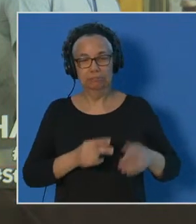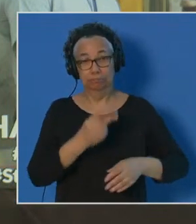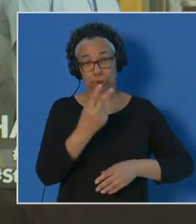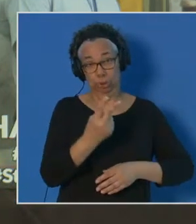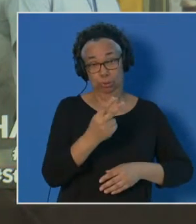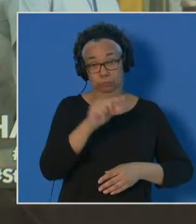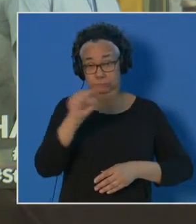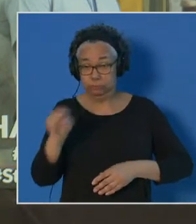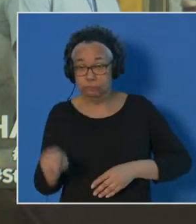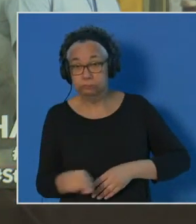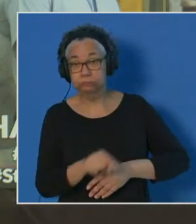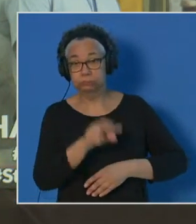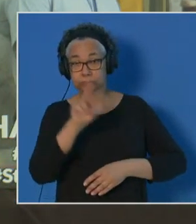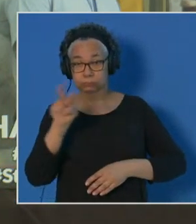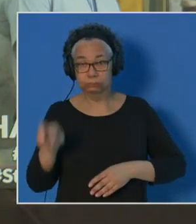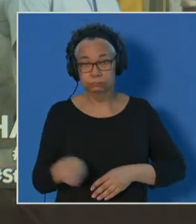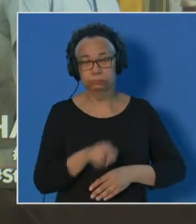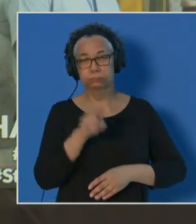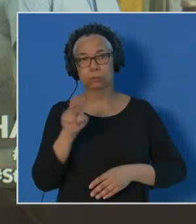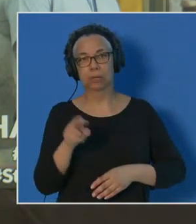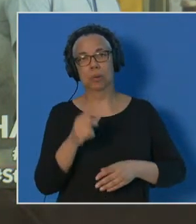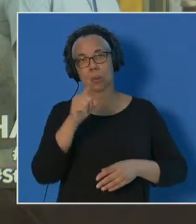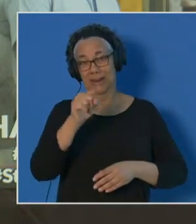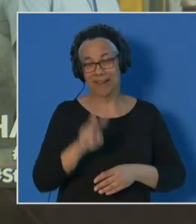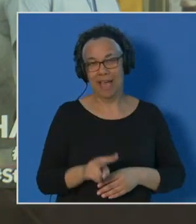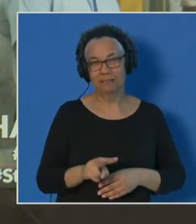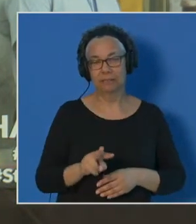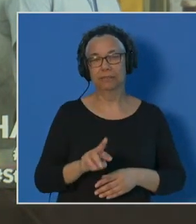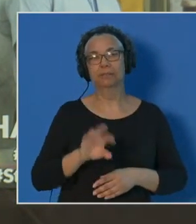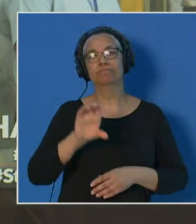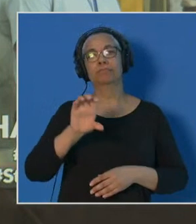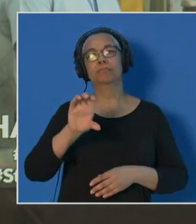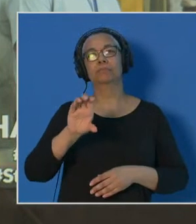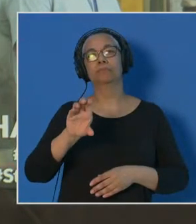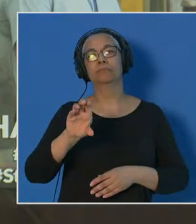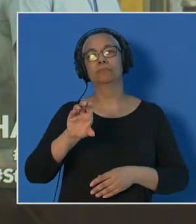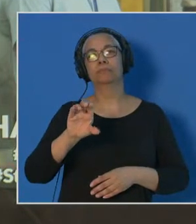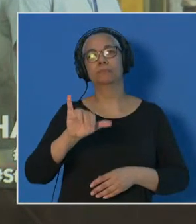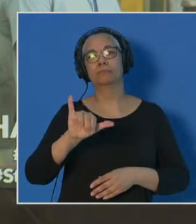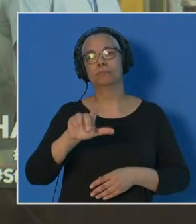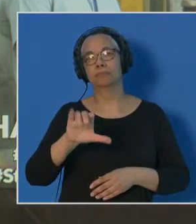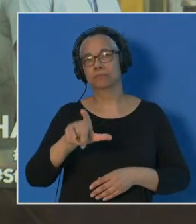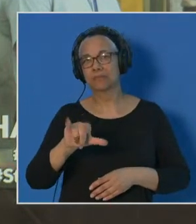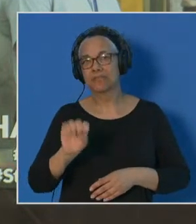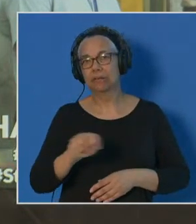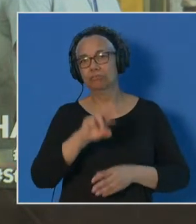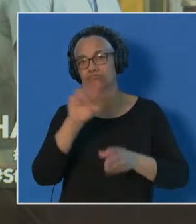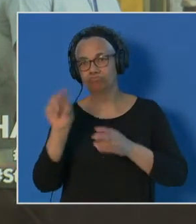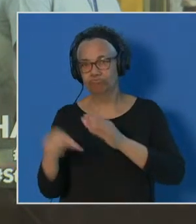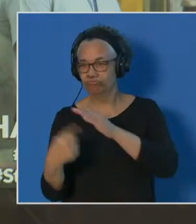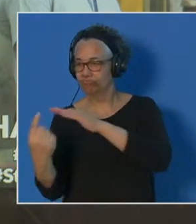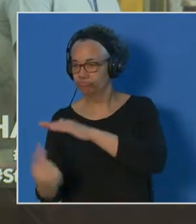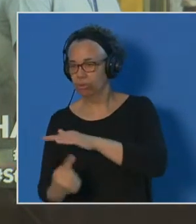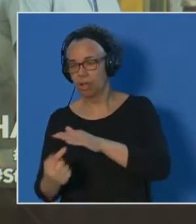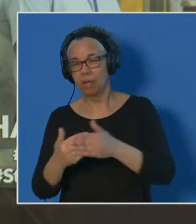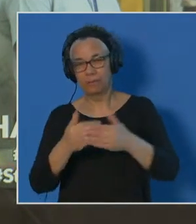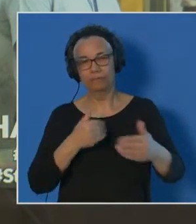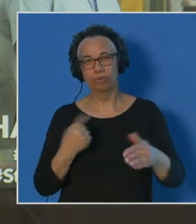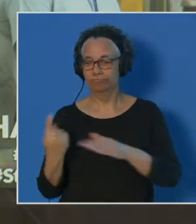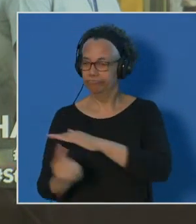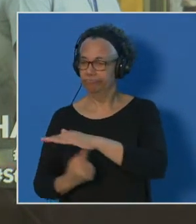We've waited 1.5 incubation periods before moving into phase 3. We moved personal services